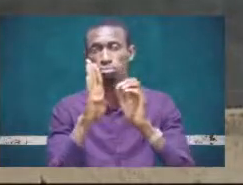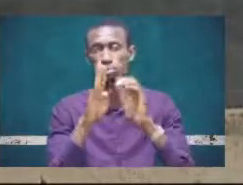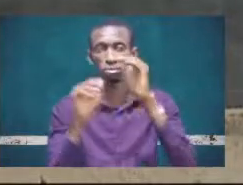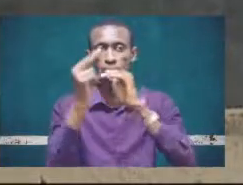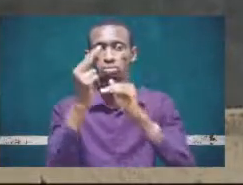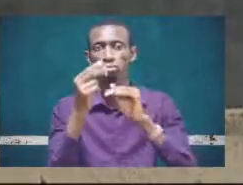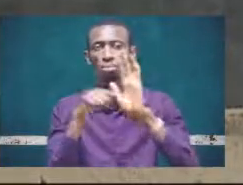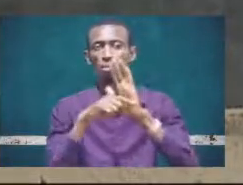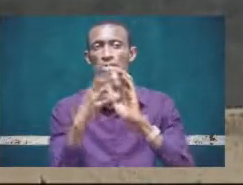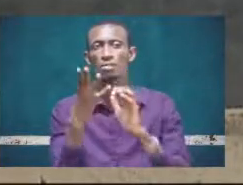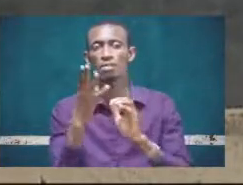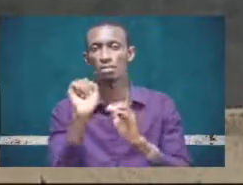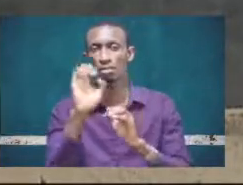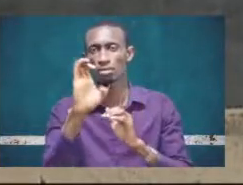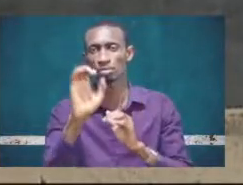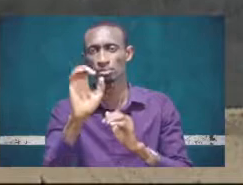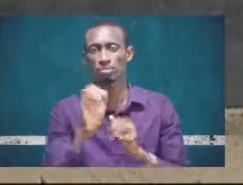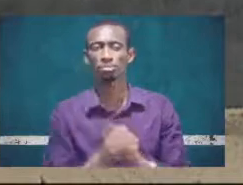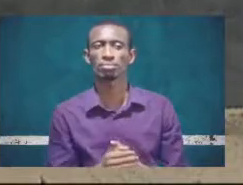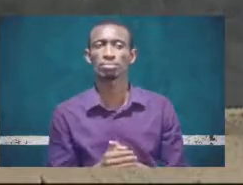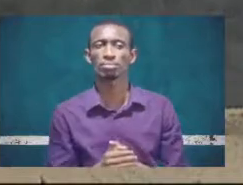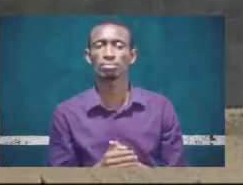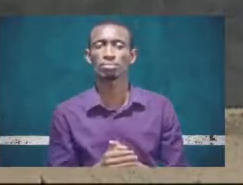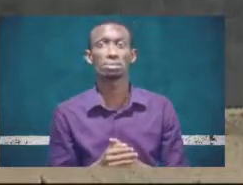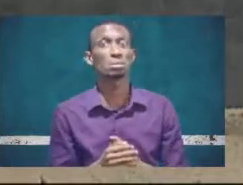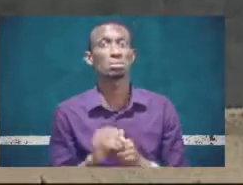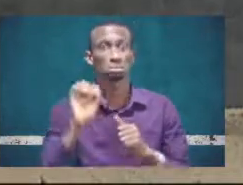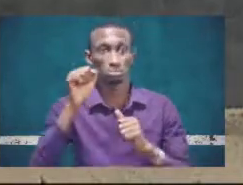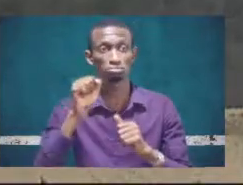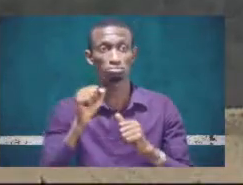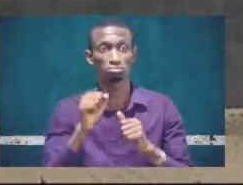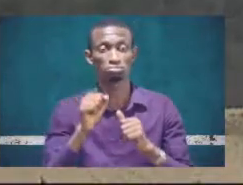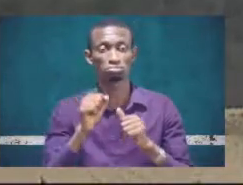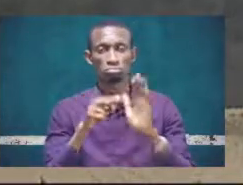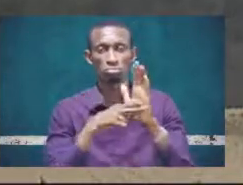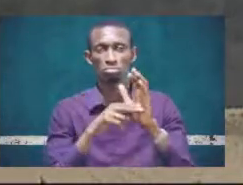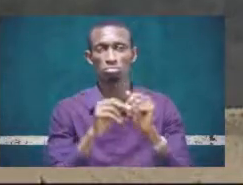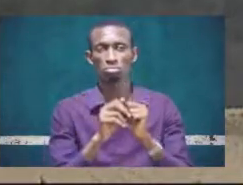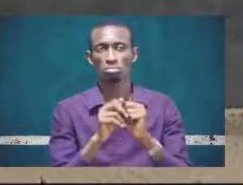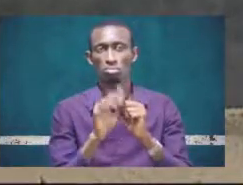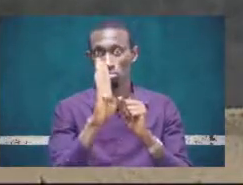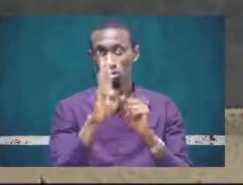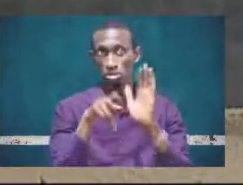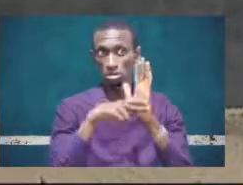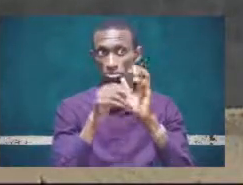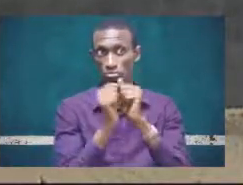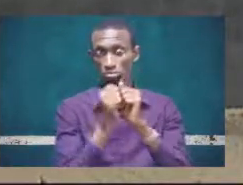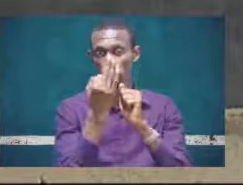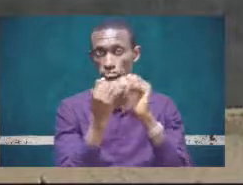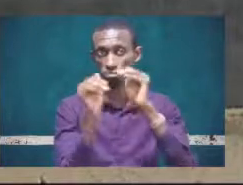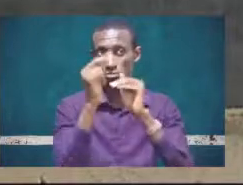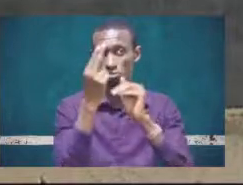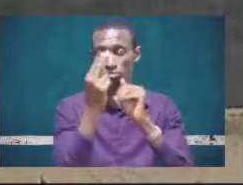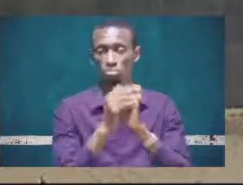minus 4ac. Of course, b is 13 squared